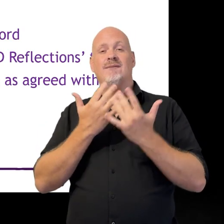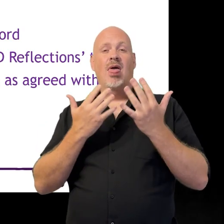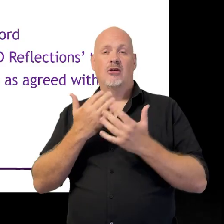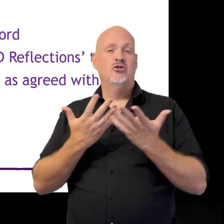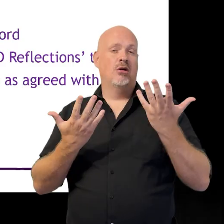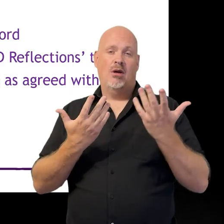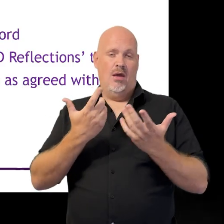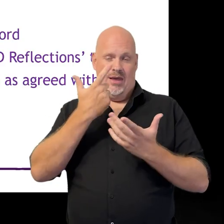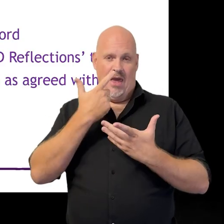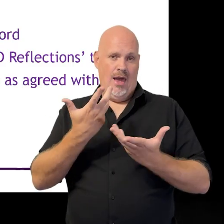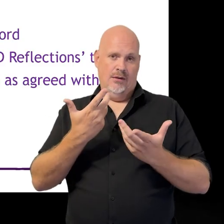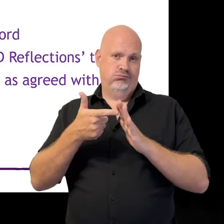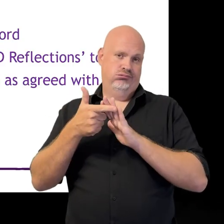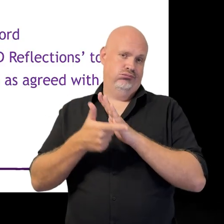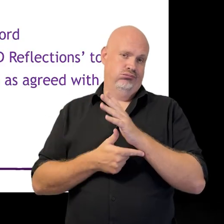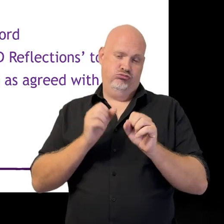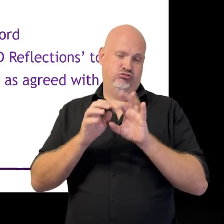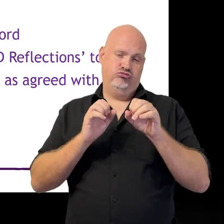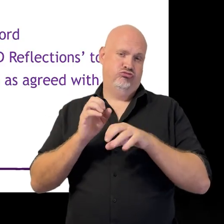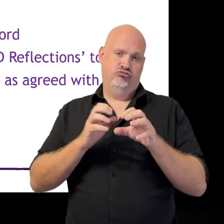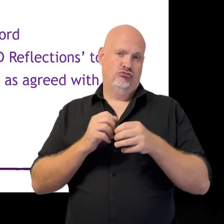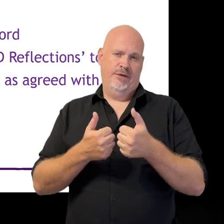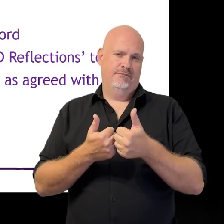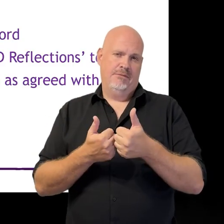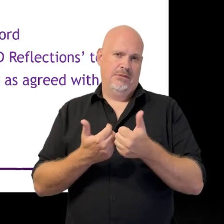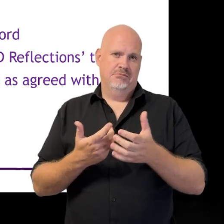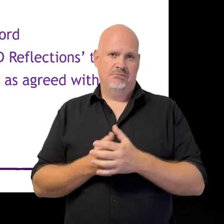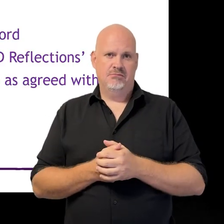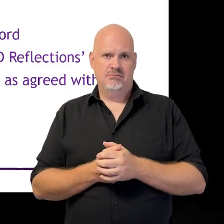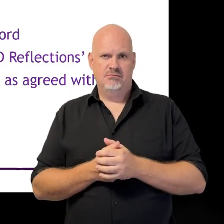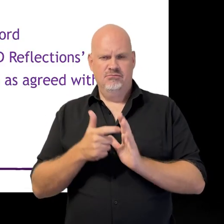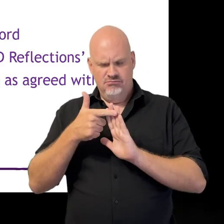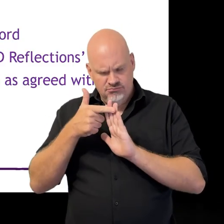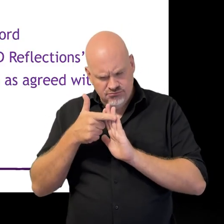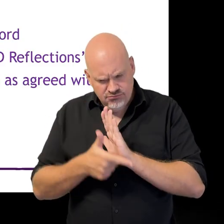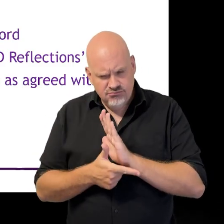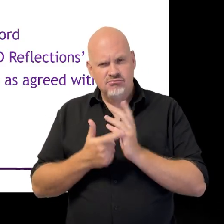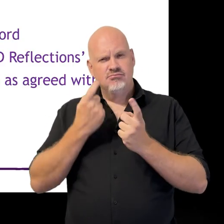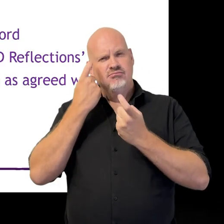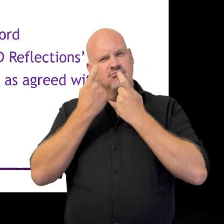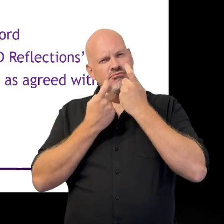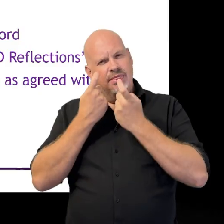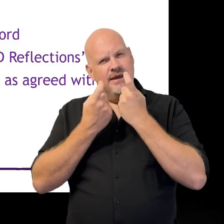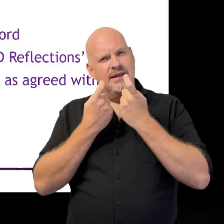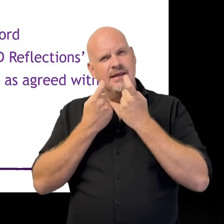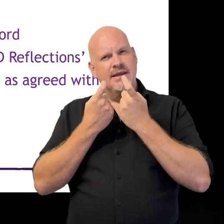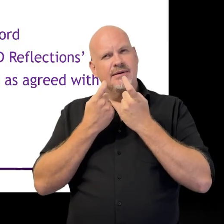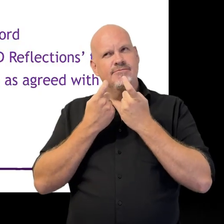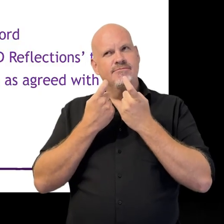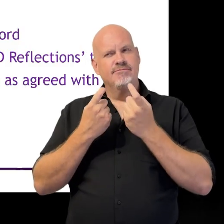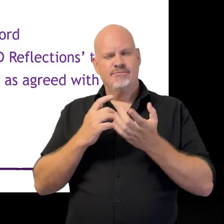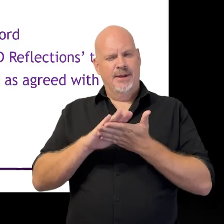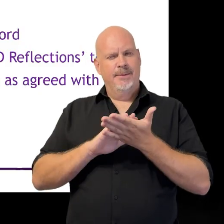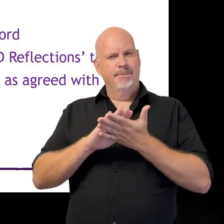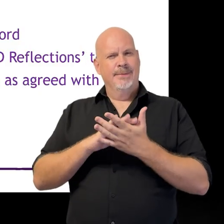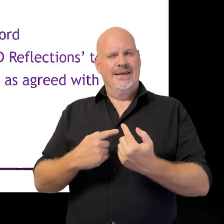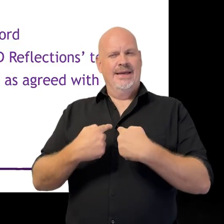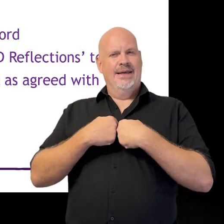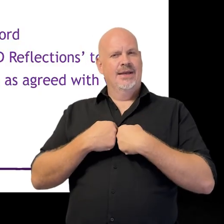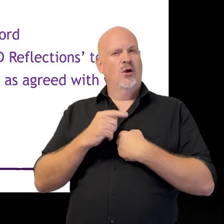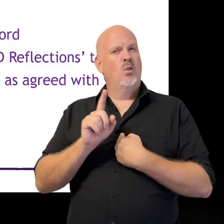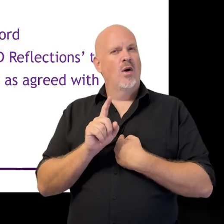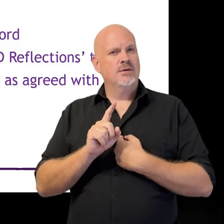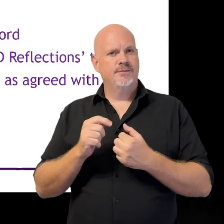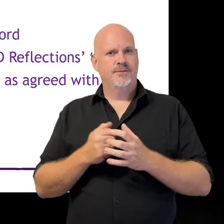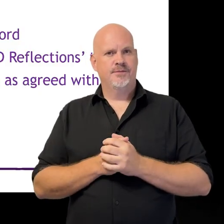2,000 word count. So you can, let yourself go a little bit with those reflections. Go in depth, think